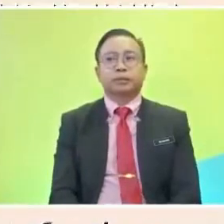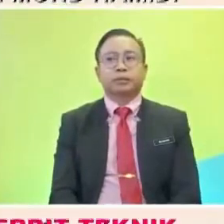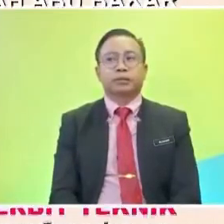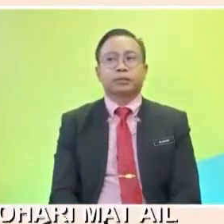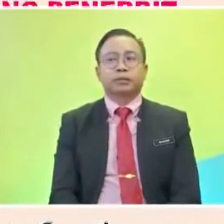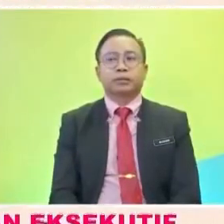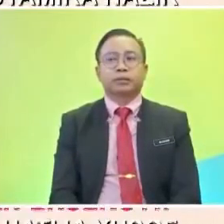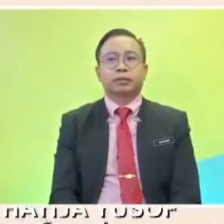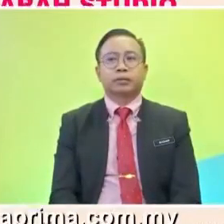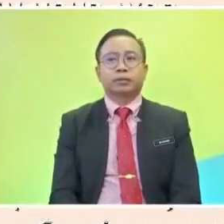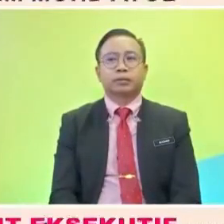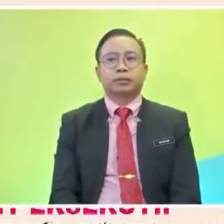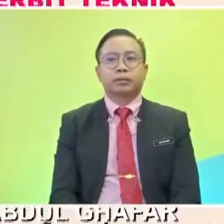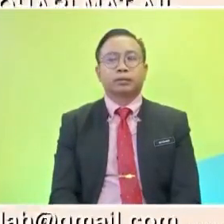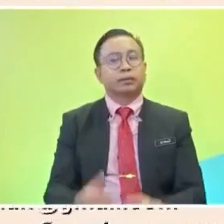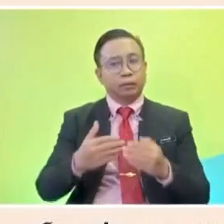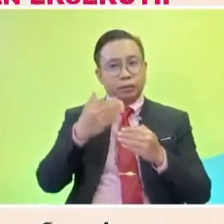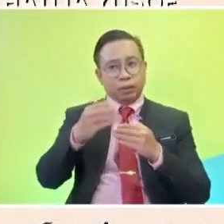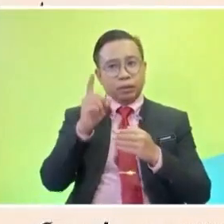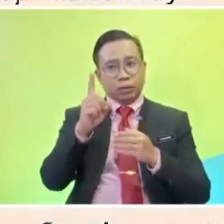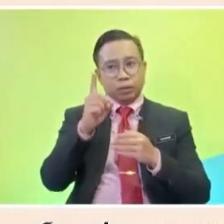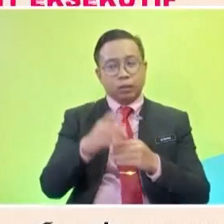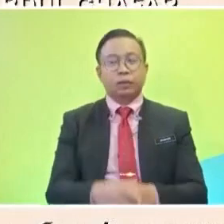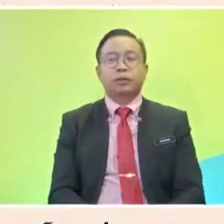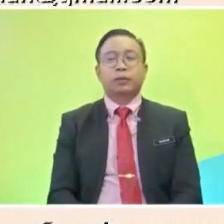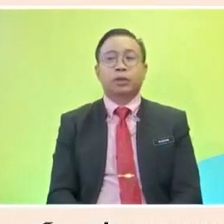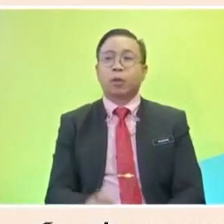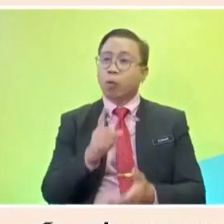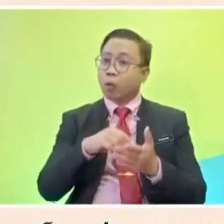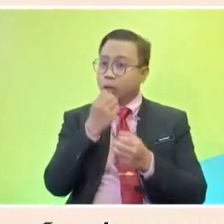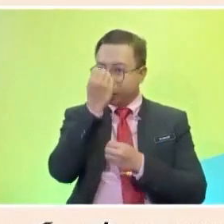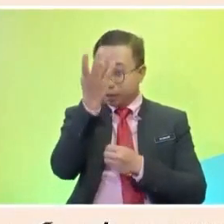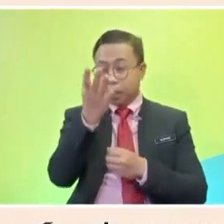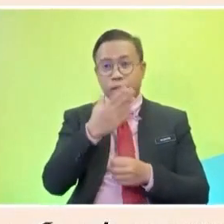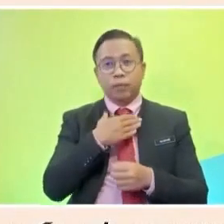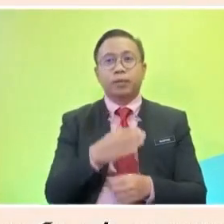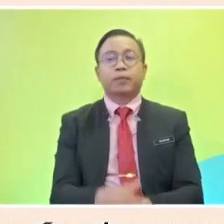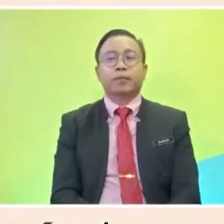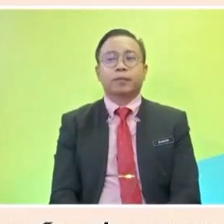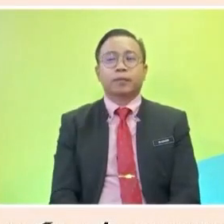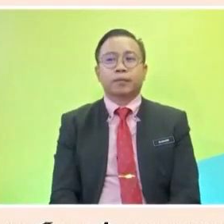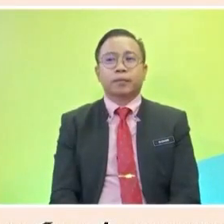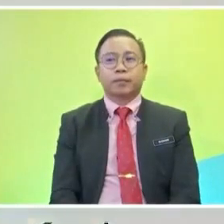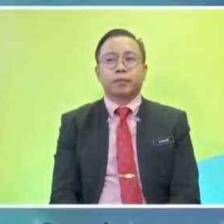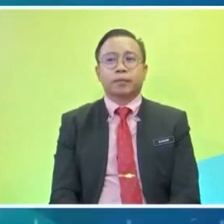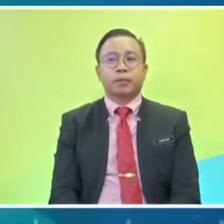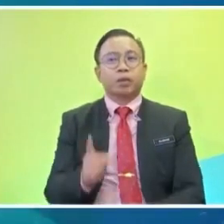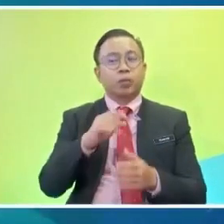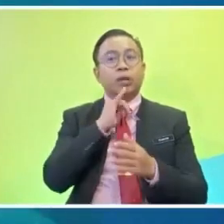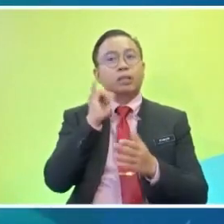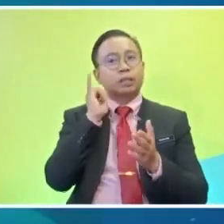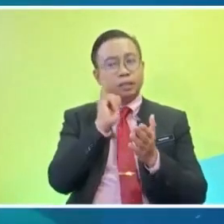what's next? Okay, so the next one. What about this one? Who can tell me? Wow, Afan. Okay, yes, Afan. What is this?